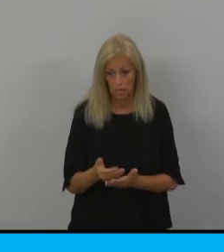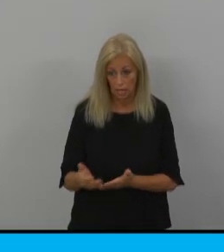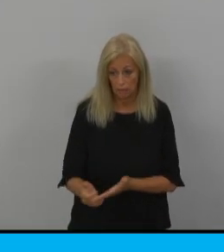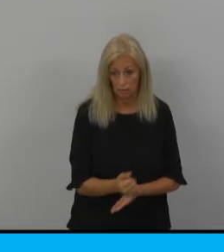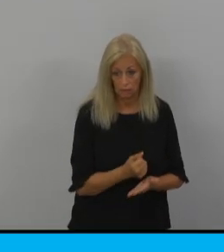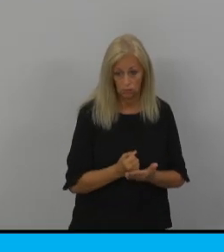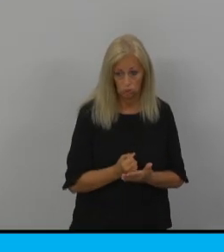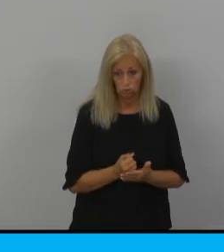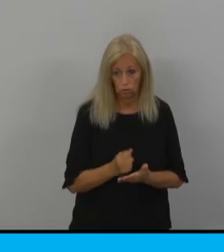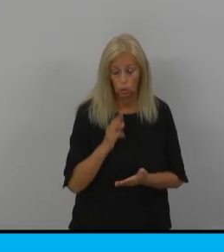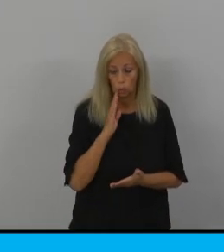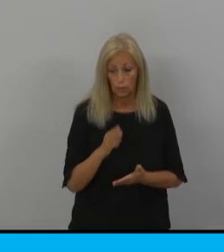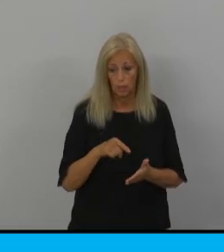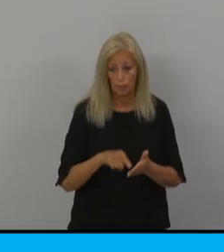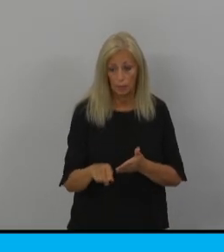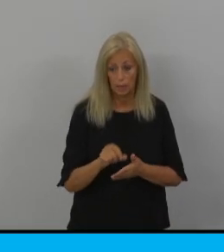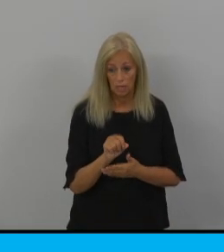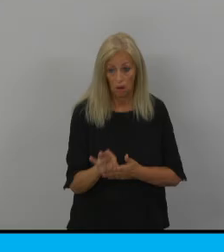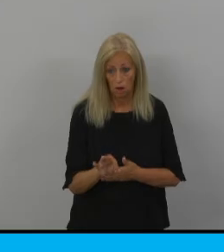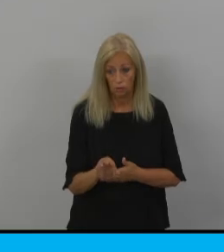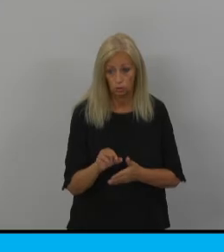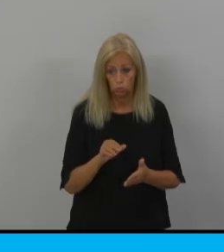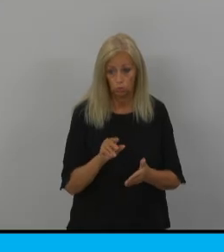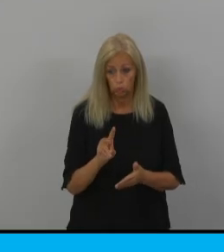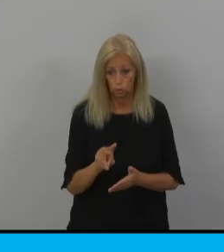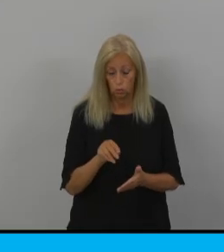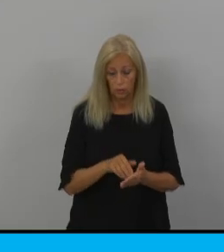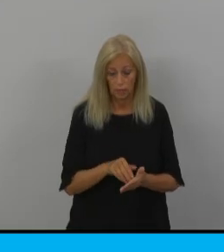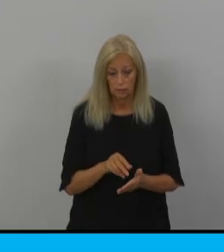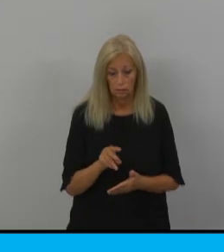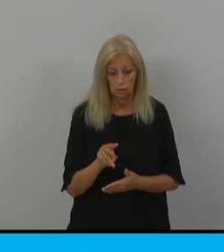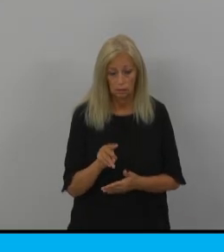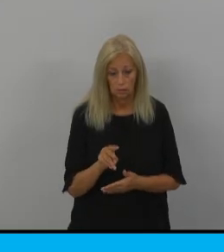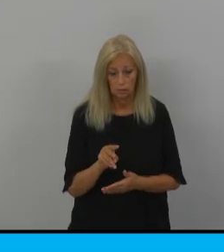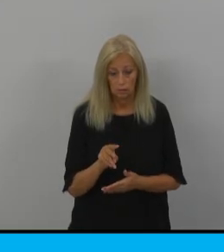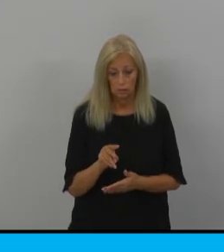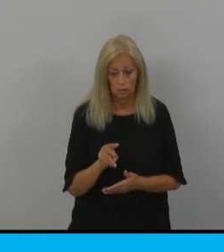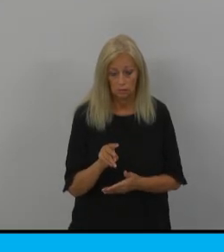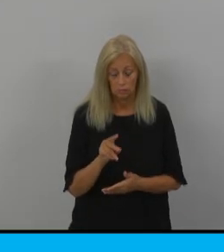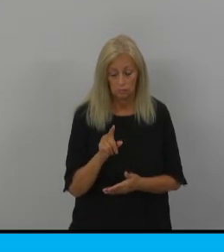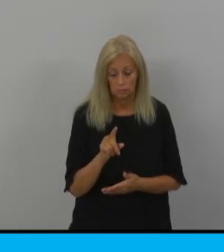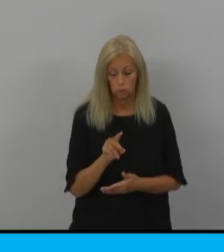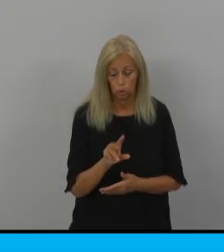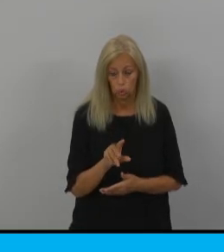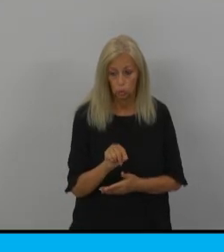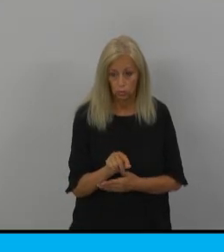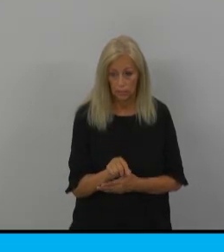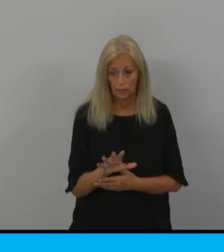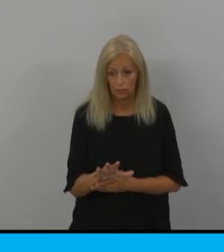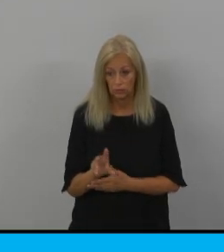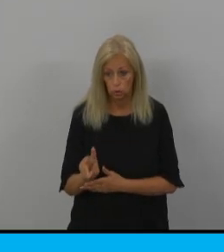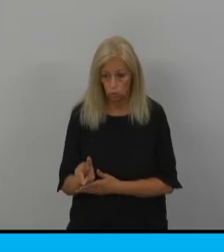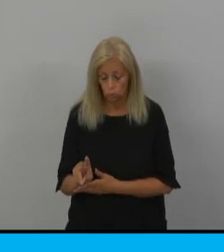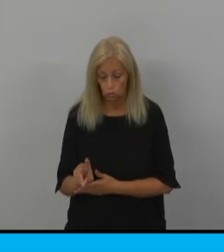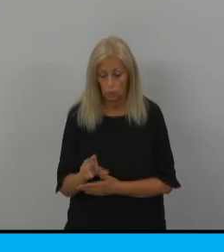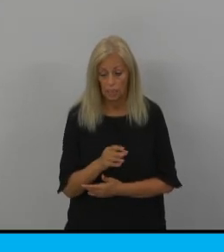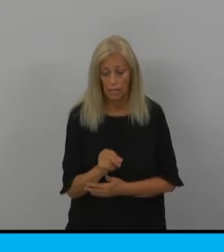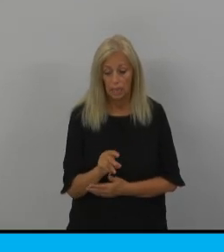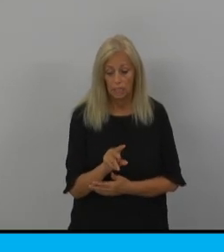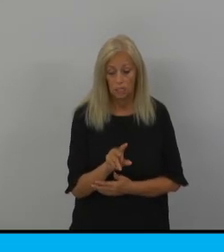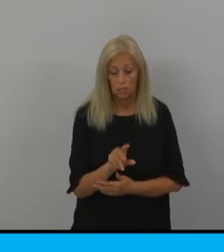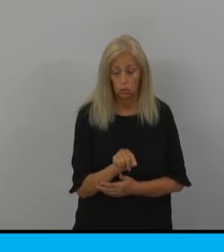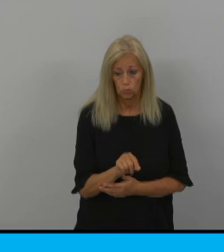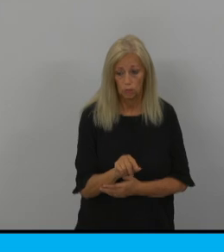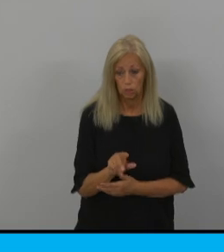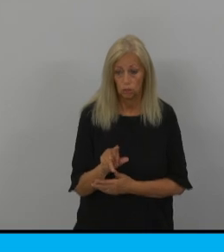pay off. The 22 and 22B pay off in 2052, and the